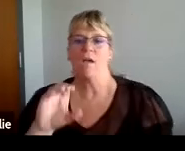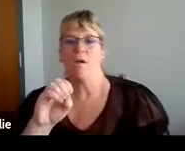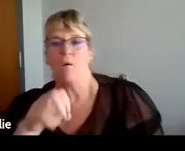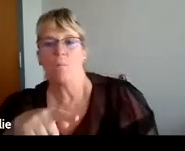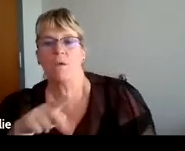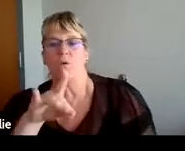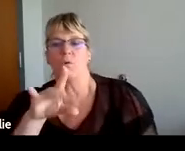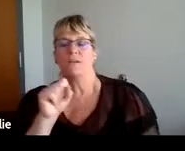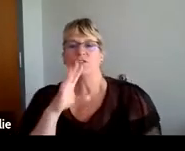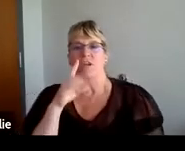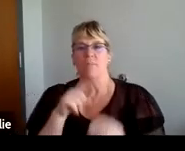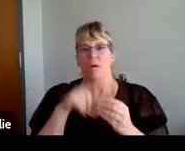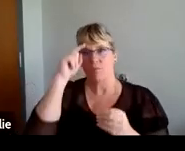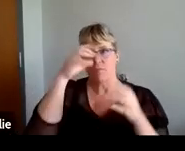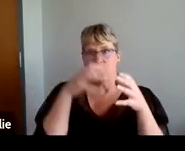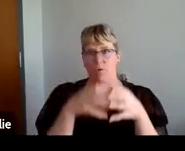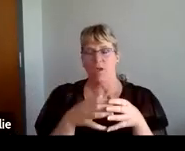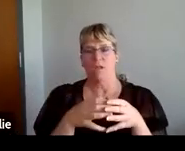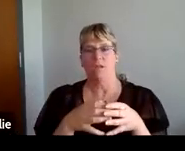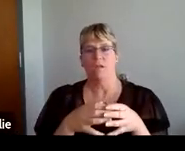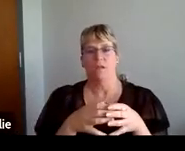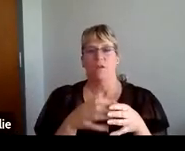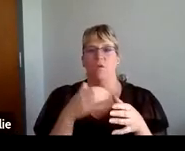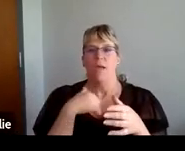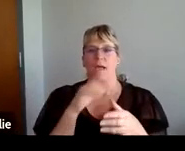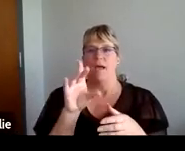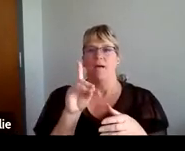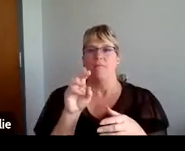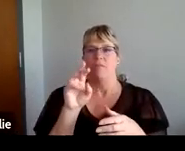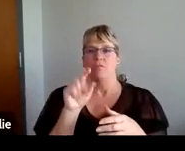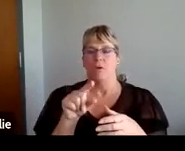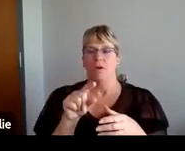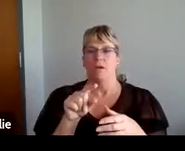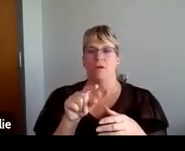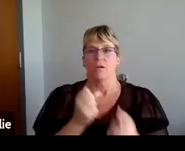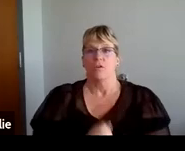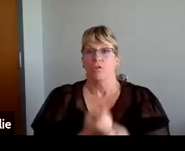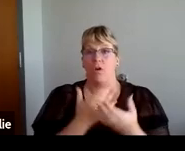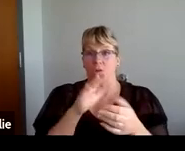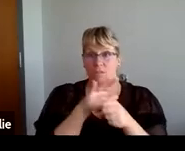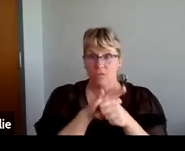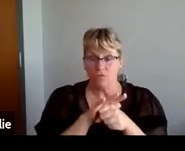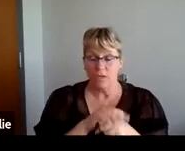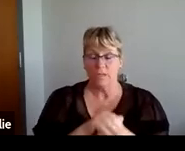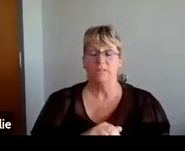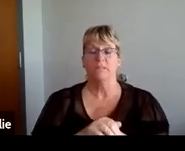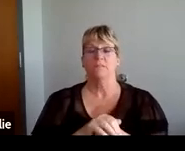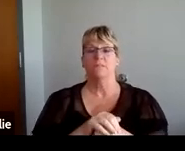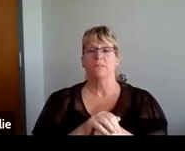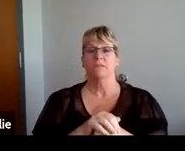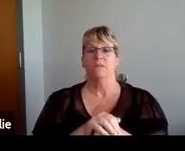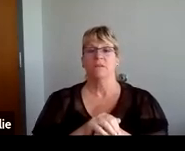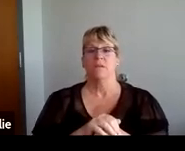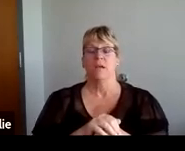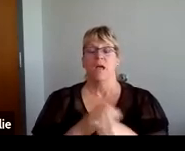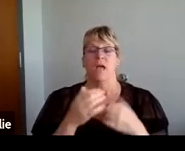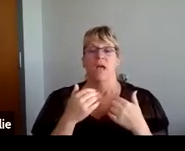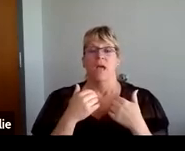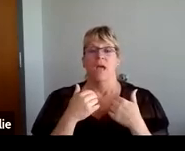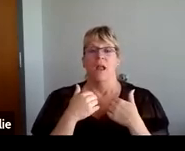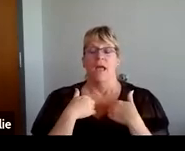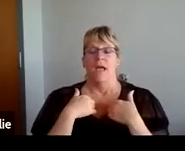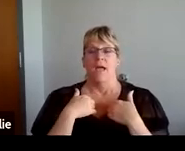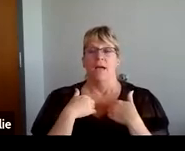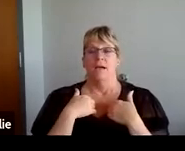brain. We have, the drug causes stress. It causes an induction that creates